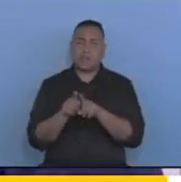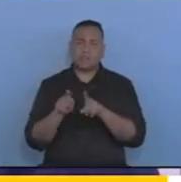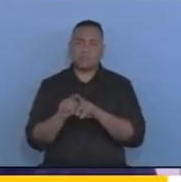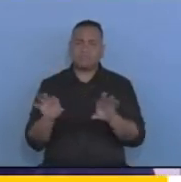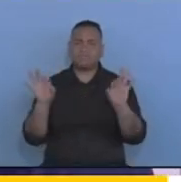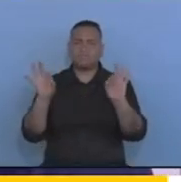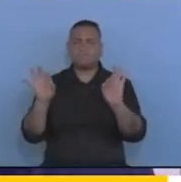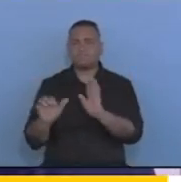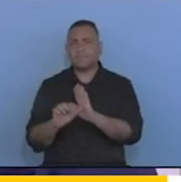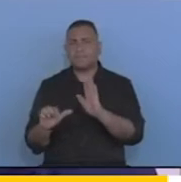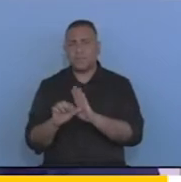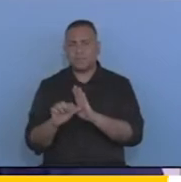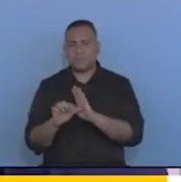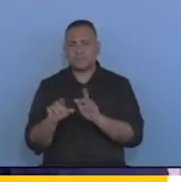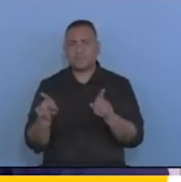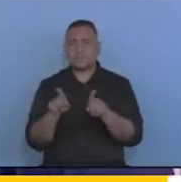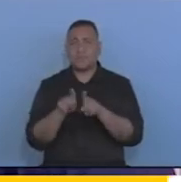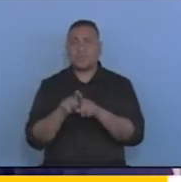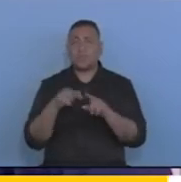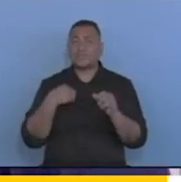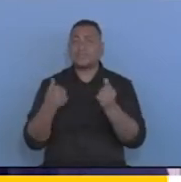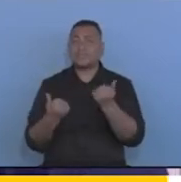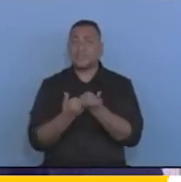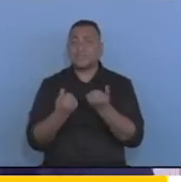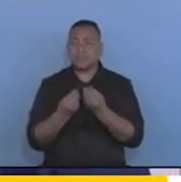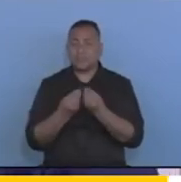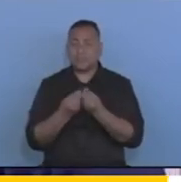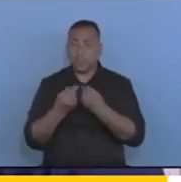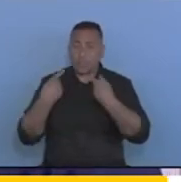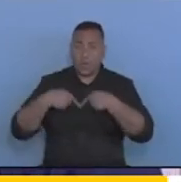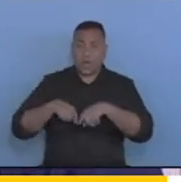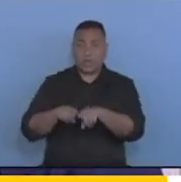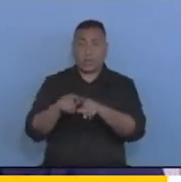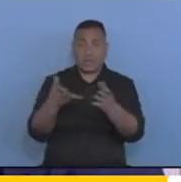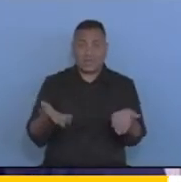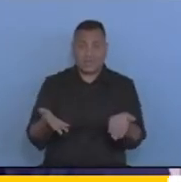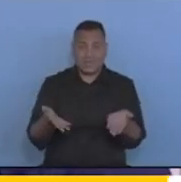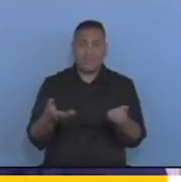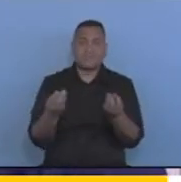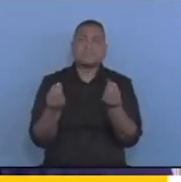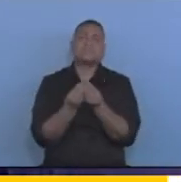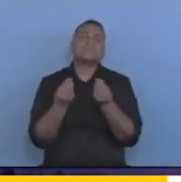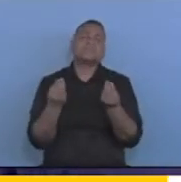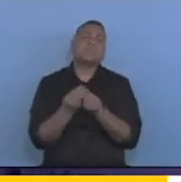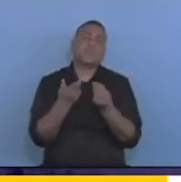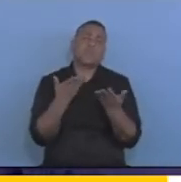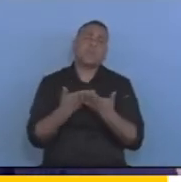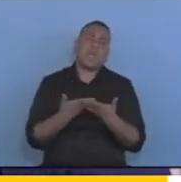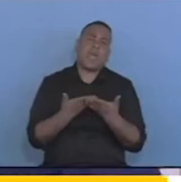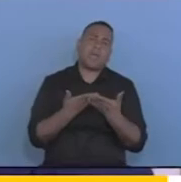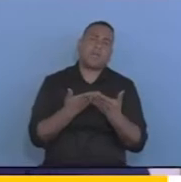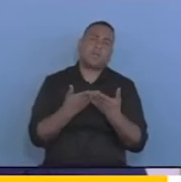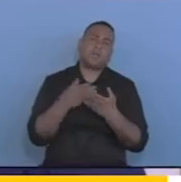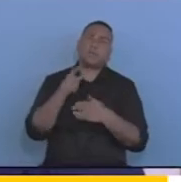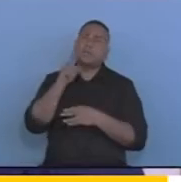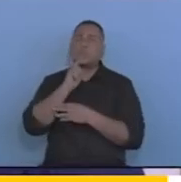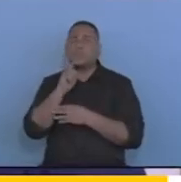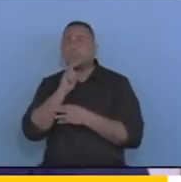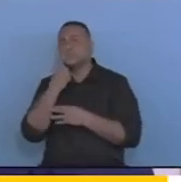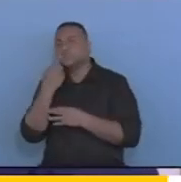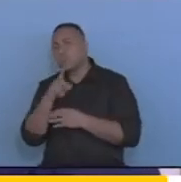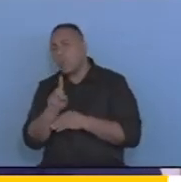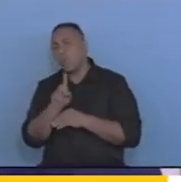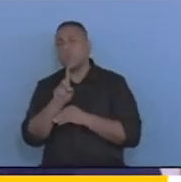that will be with you throughout the time that you are here, and something you would make use of all the time, which is absolutely